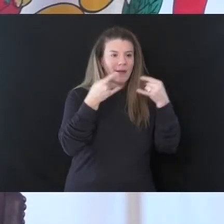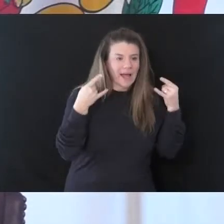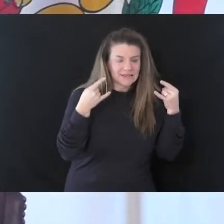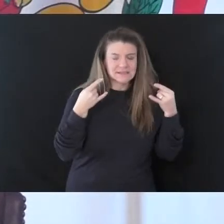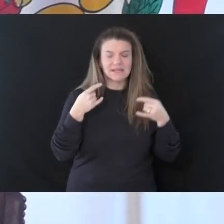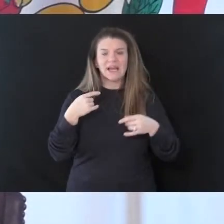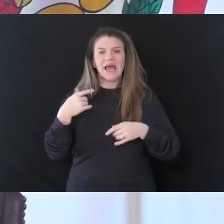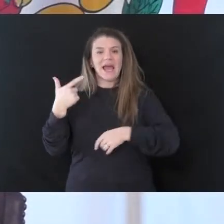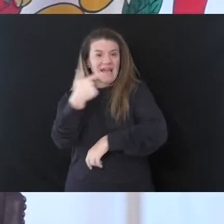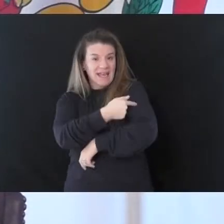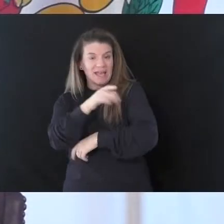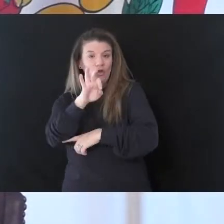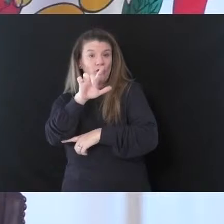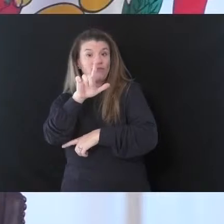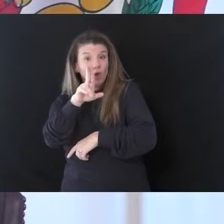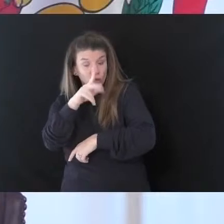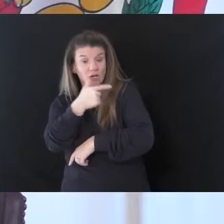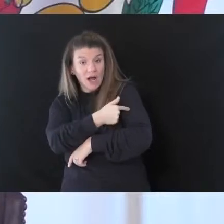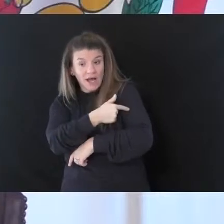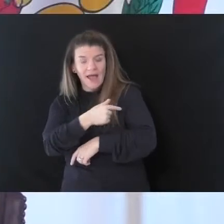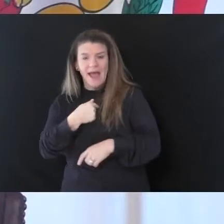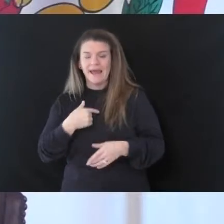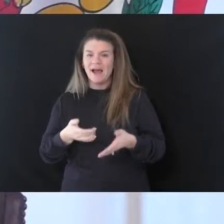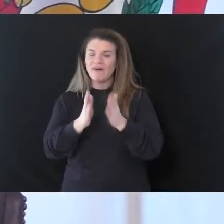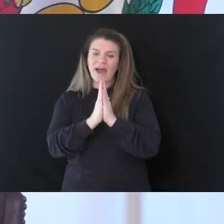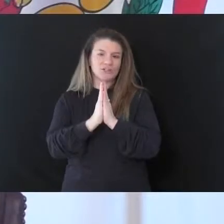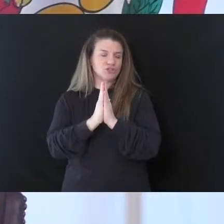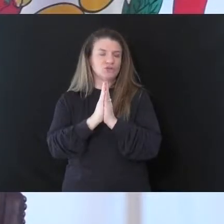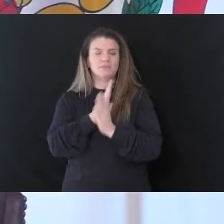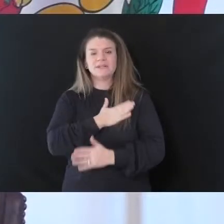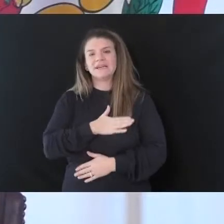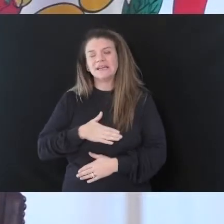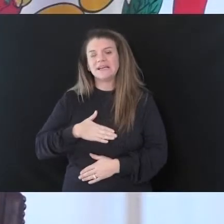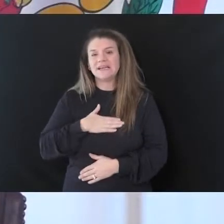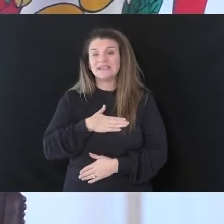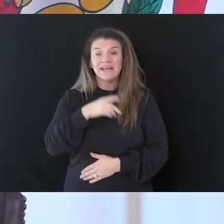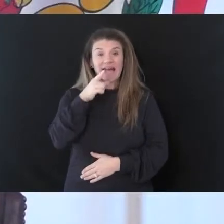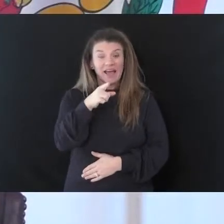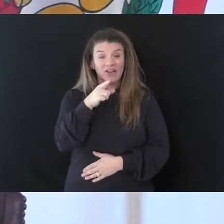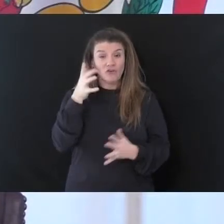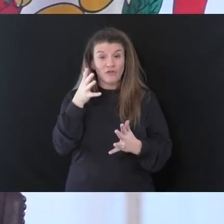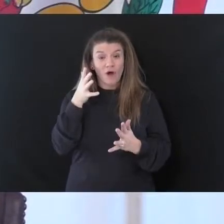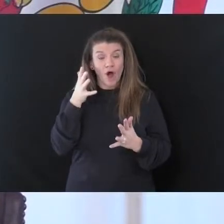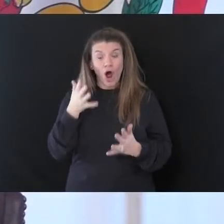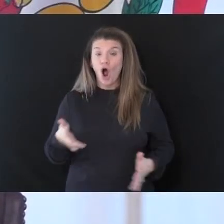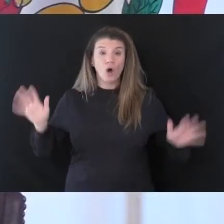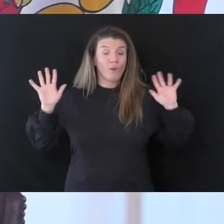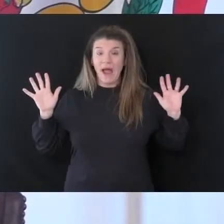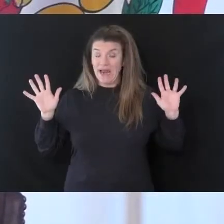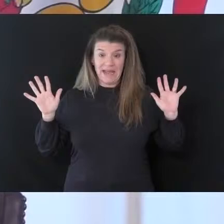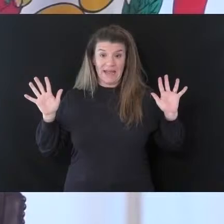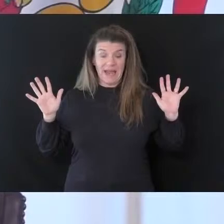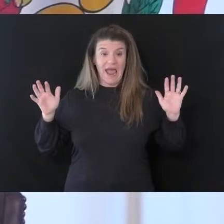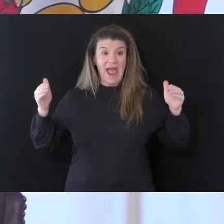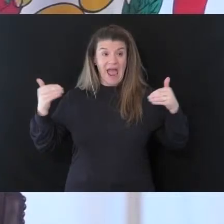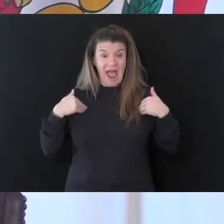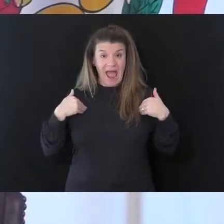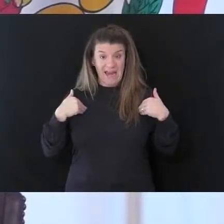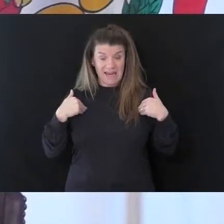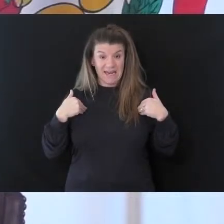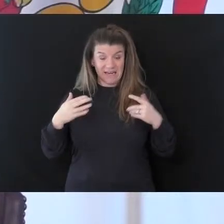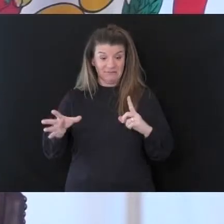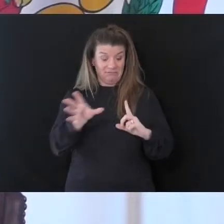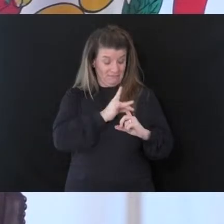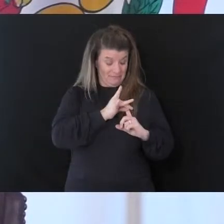flu shot. And I've asked you, please, please, please, if you have had the blessing of life and